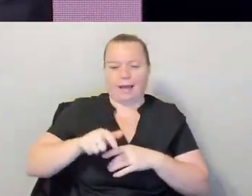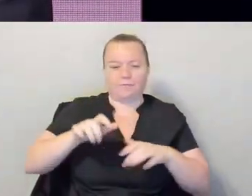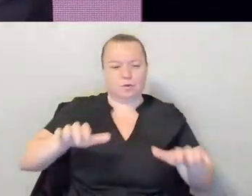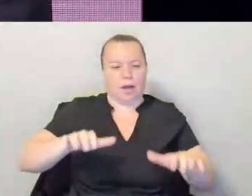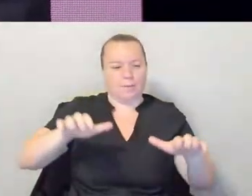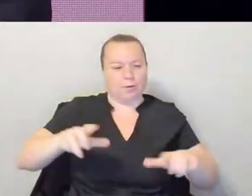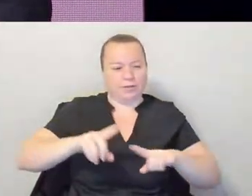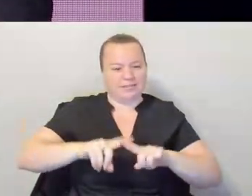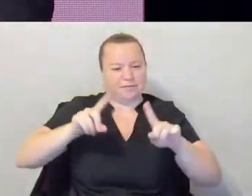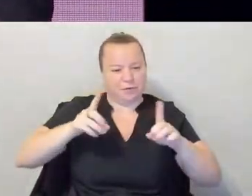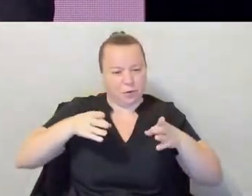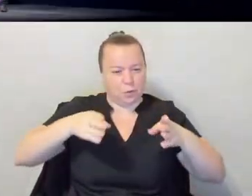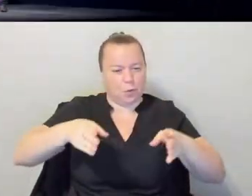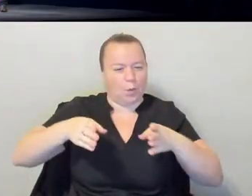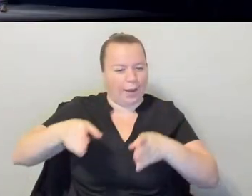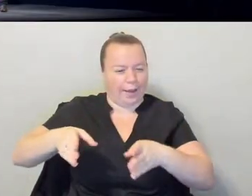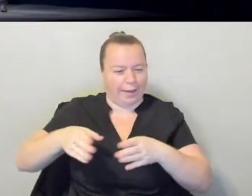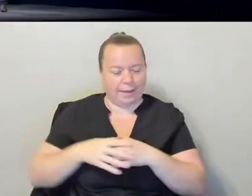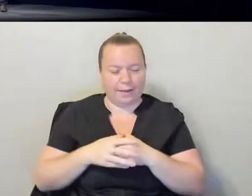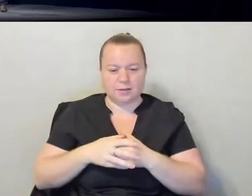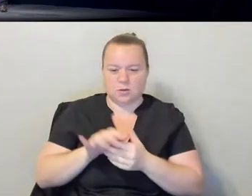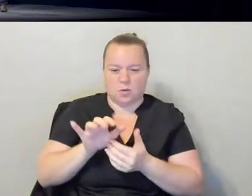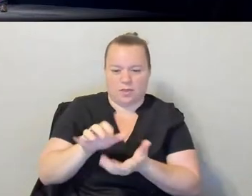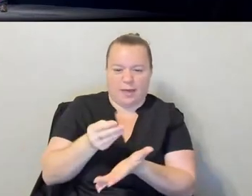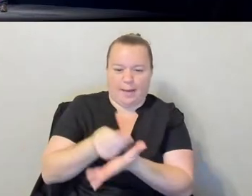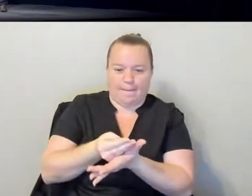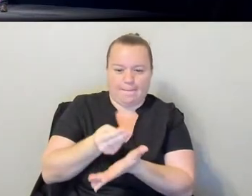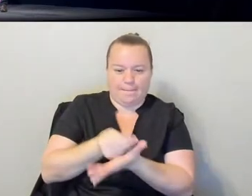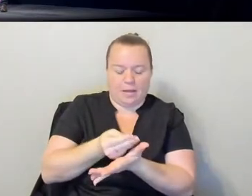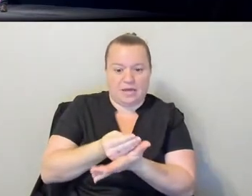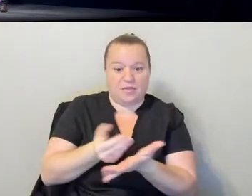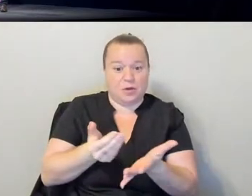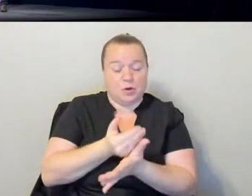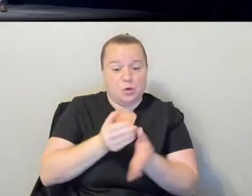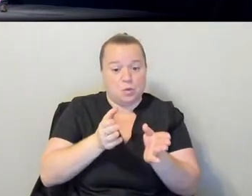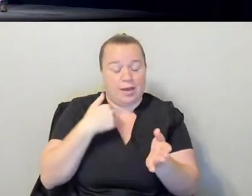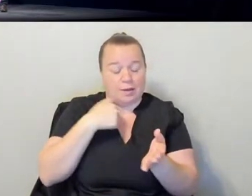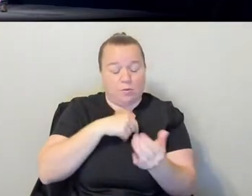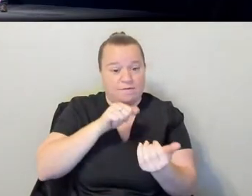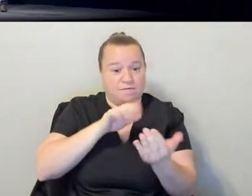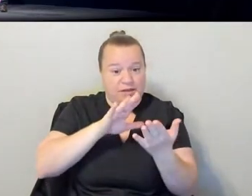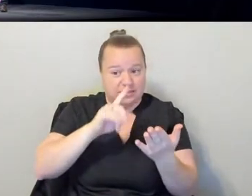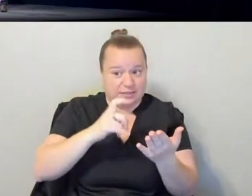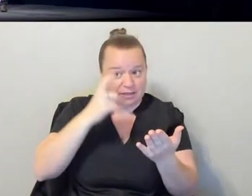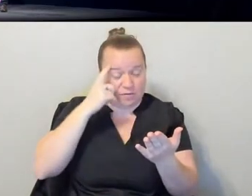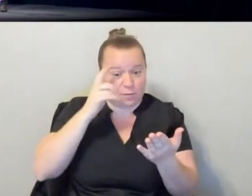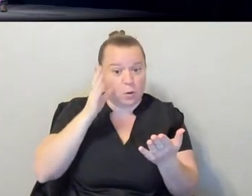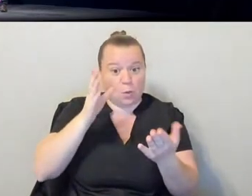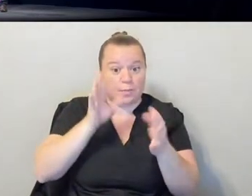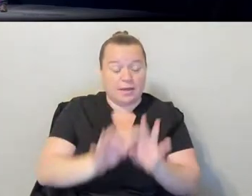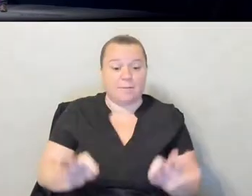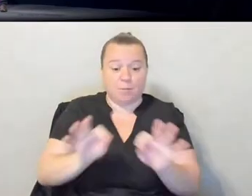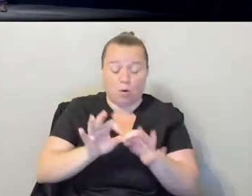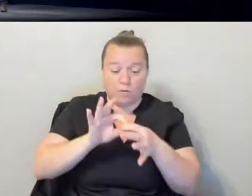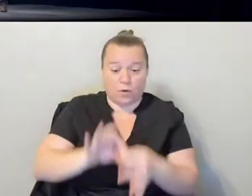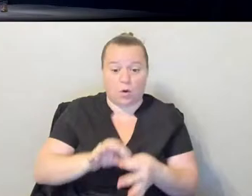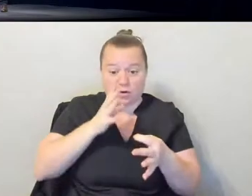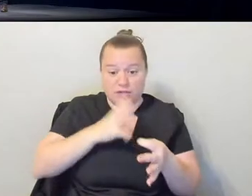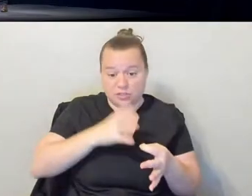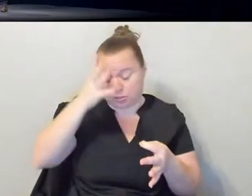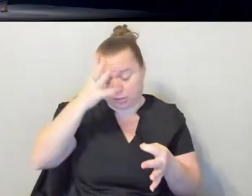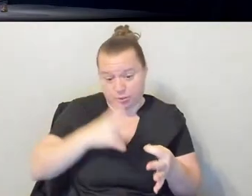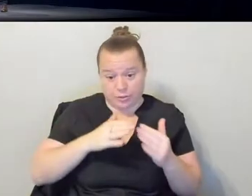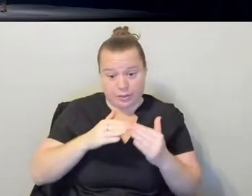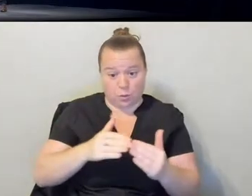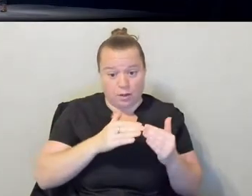sort of transposition of funding and the new way that we look at our governance is going to be really important for gender equality. Now, Maria Teresa, let's